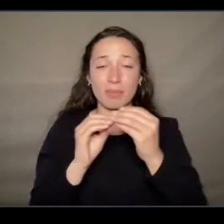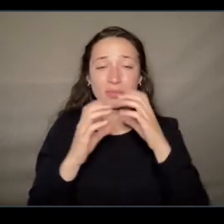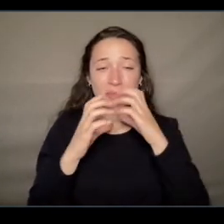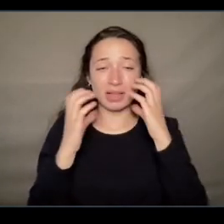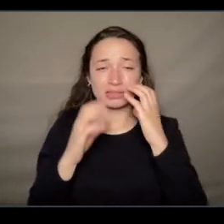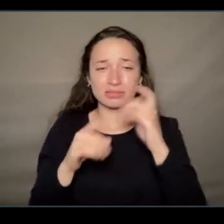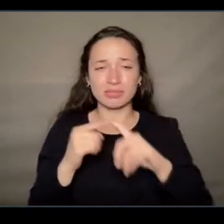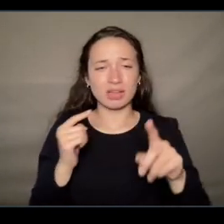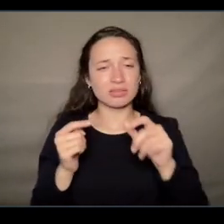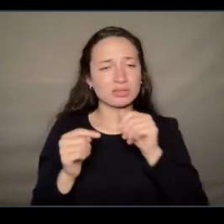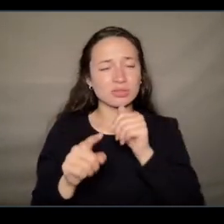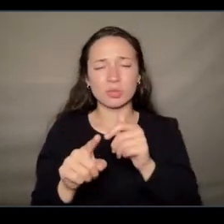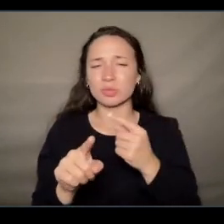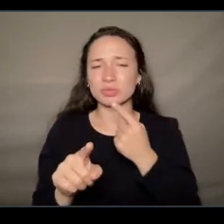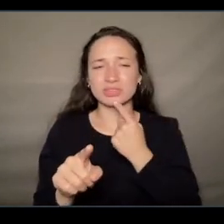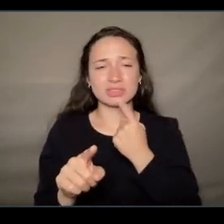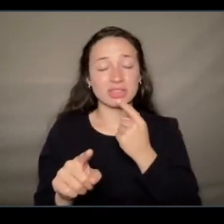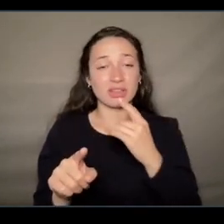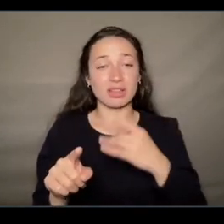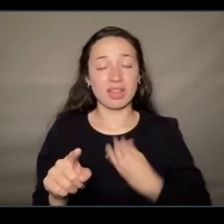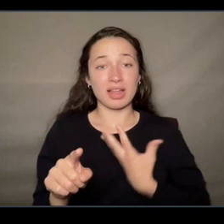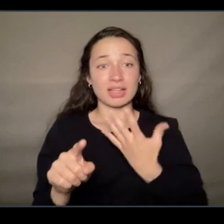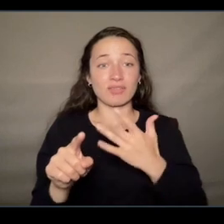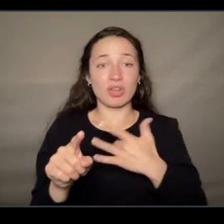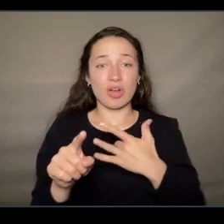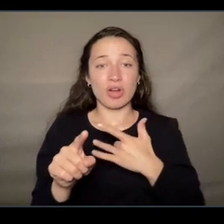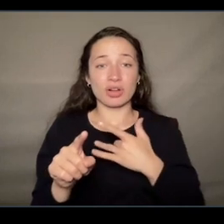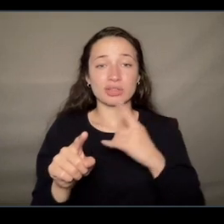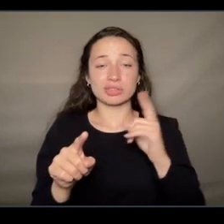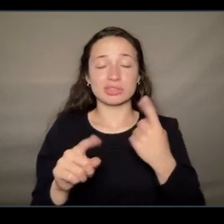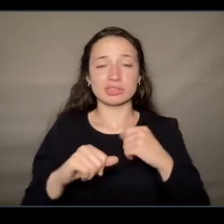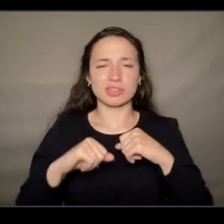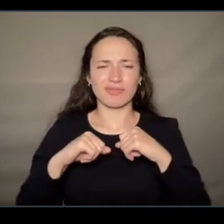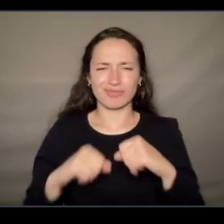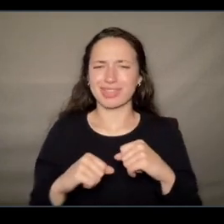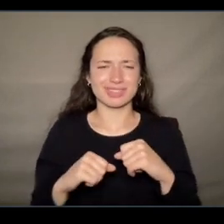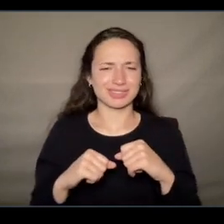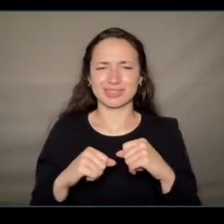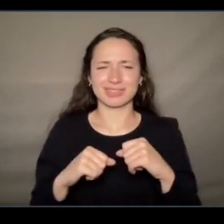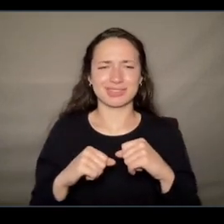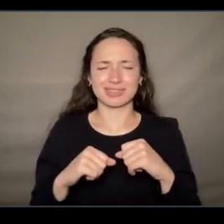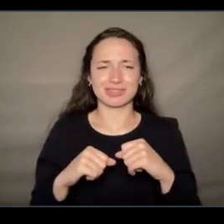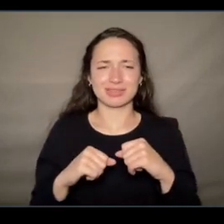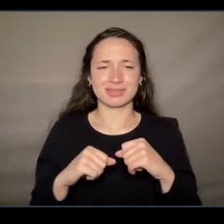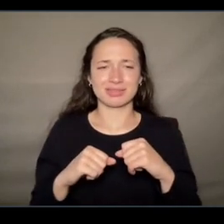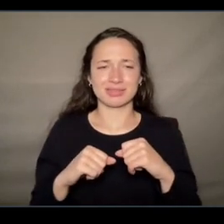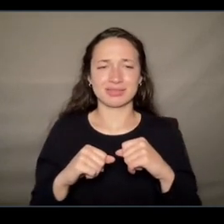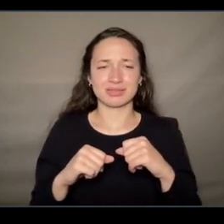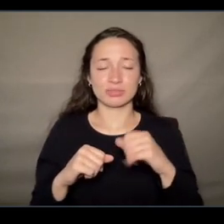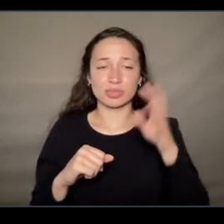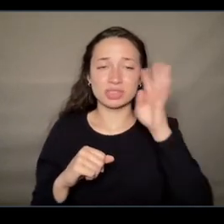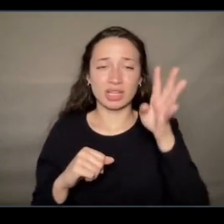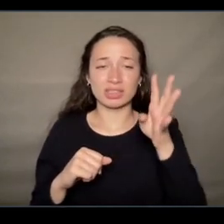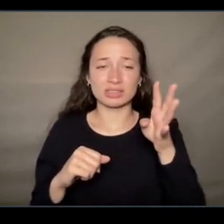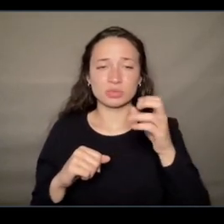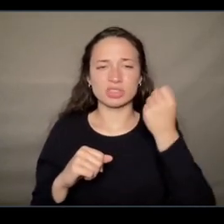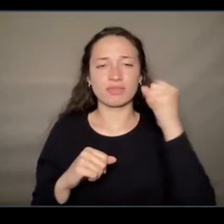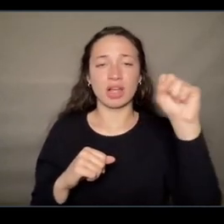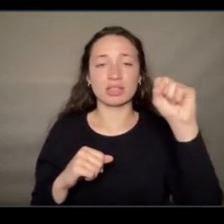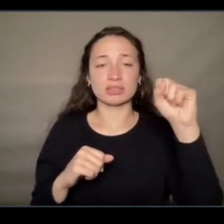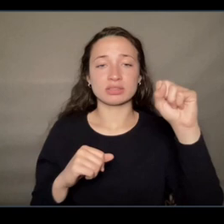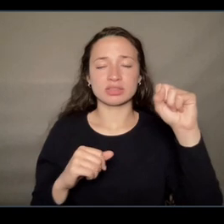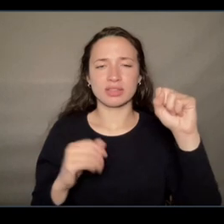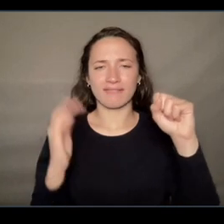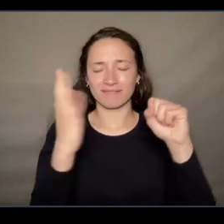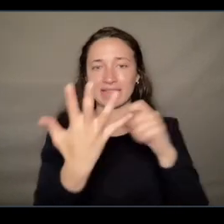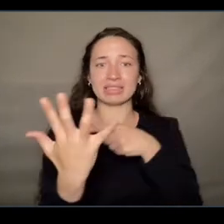masks. But don't say lightness of heart is mere defense, pretense, or defiance